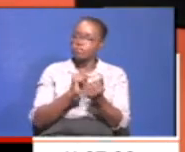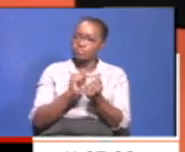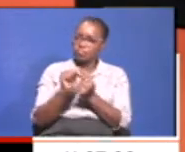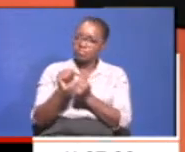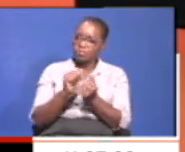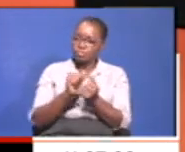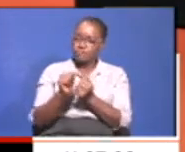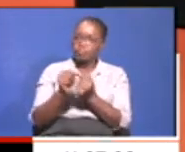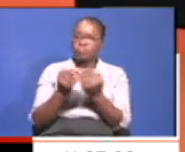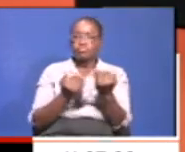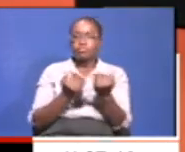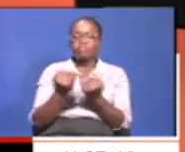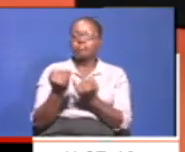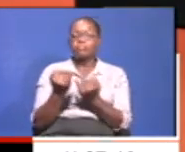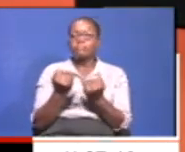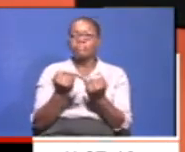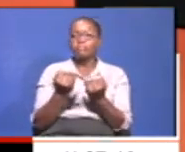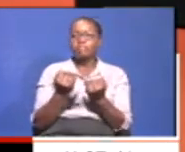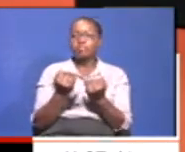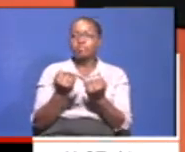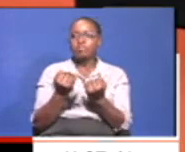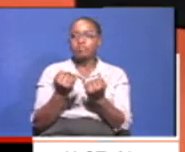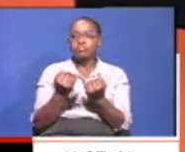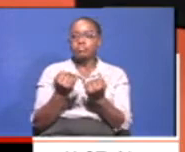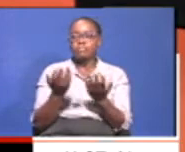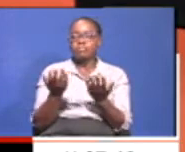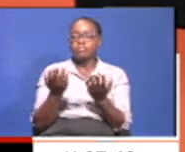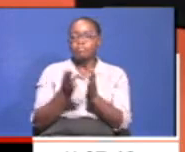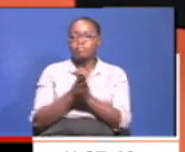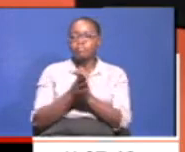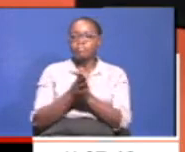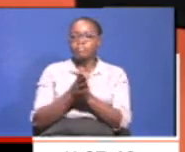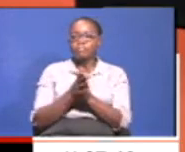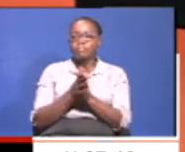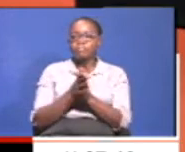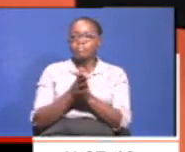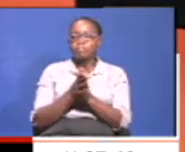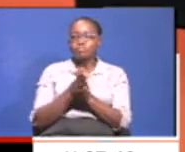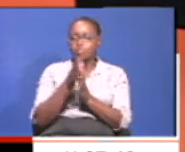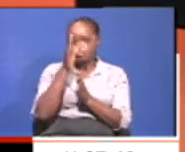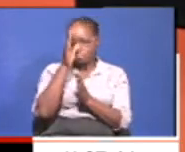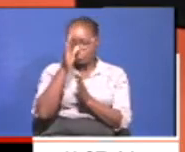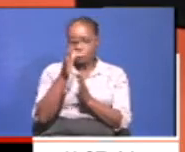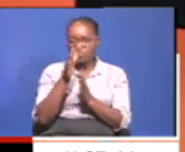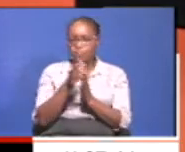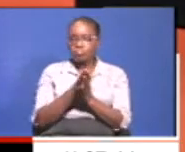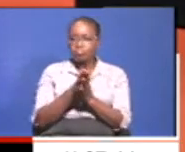with another 6 stages being run on Sunday as the rally comes